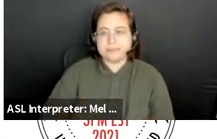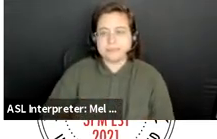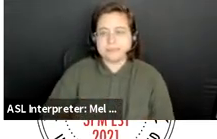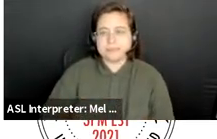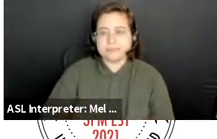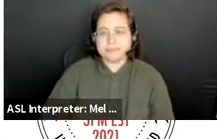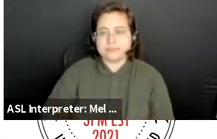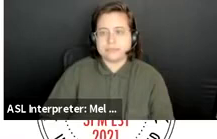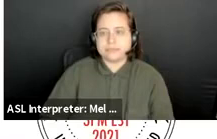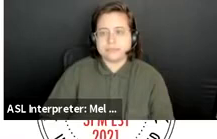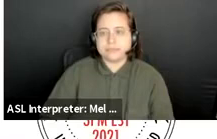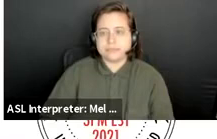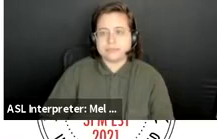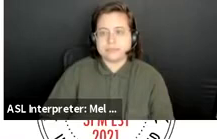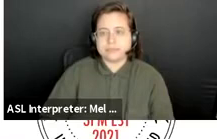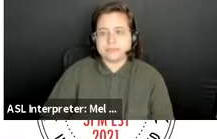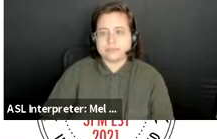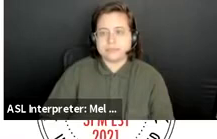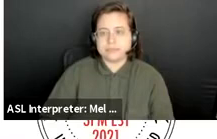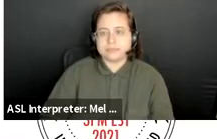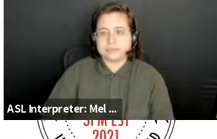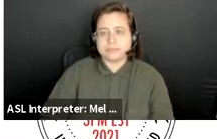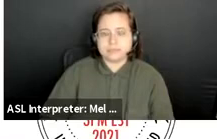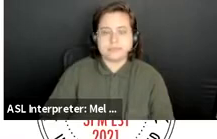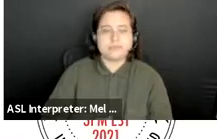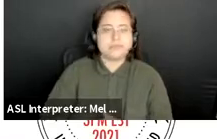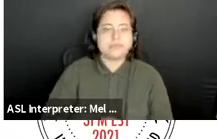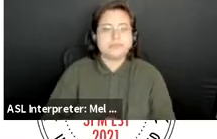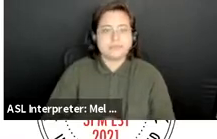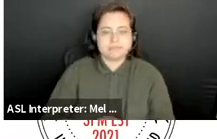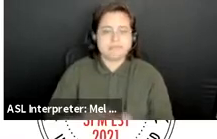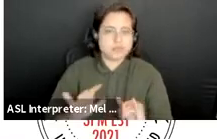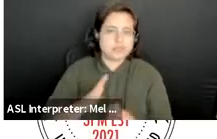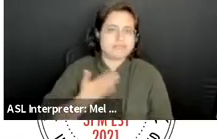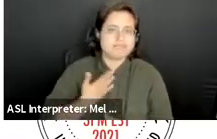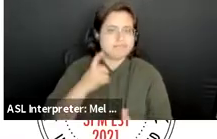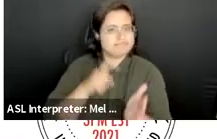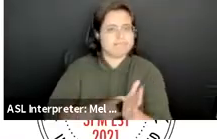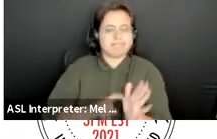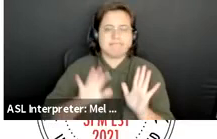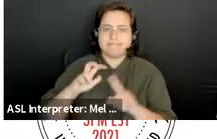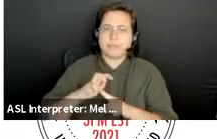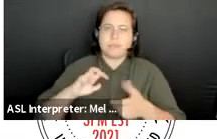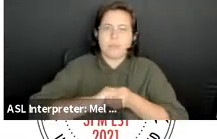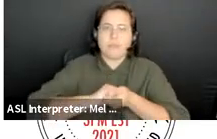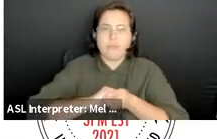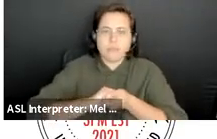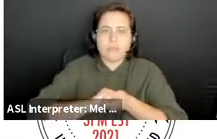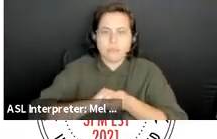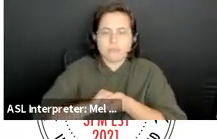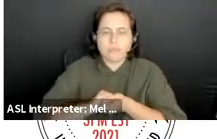I am very happy to acknowledge our wonderful partners for today, in addition to those we've